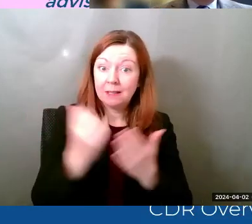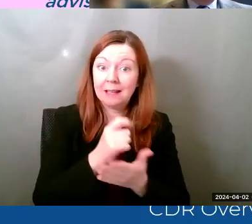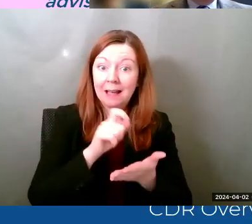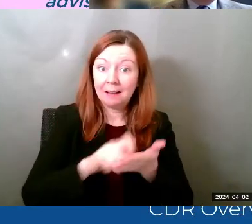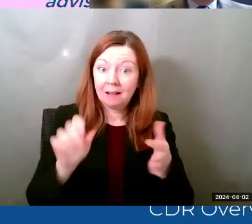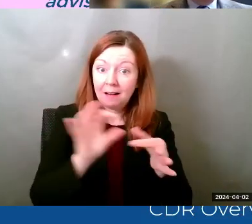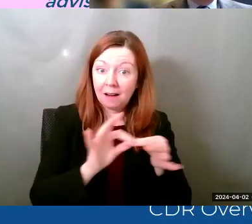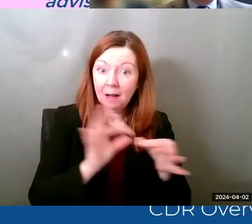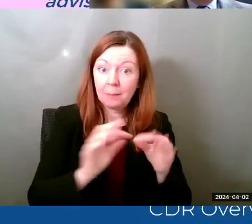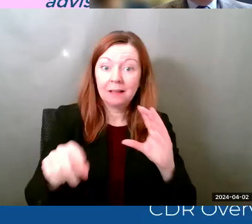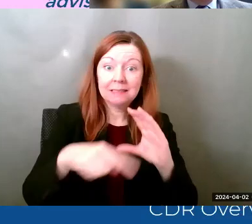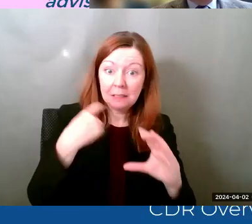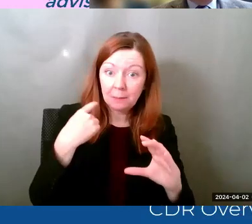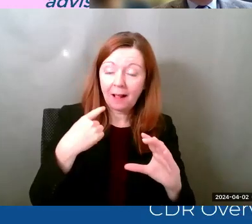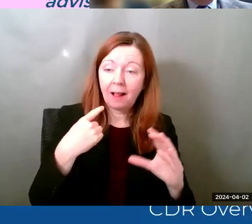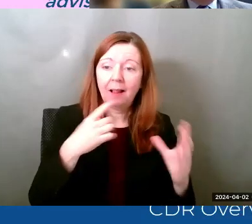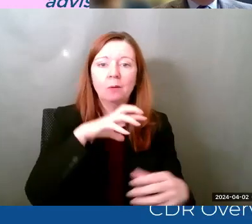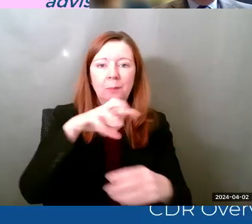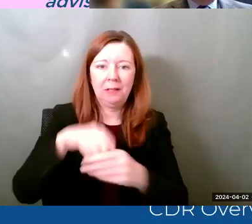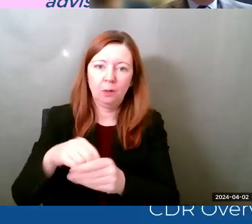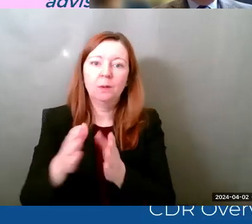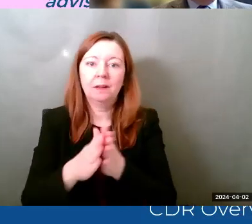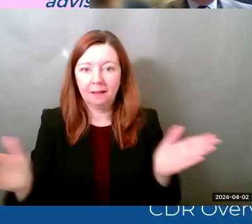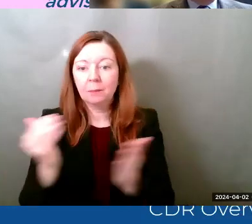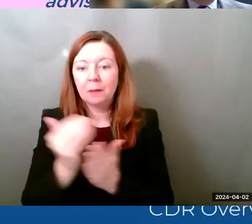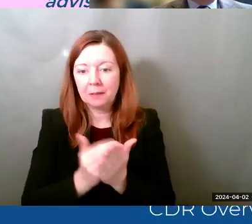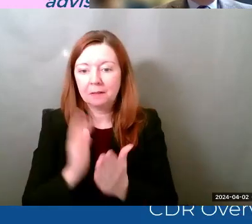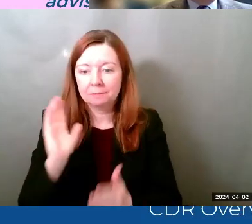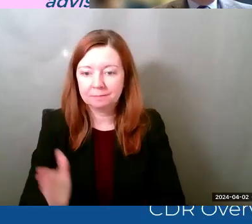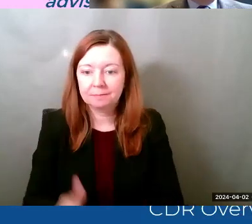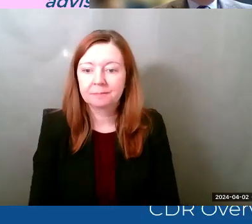will also be included in the public record.